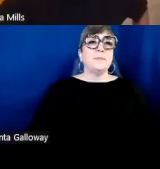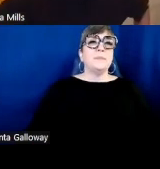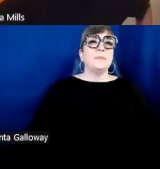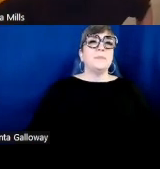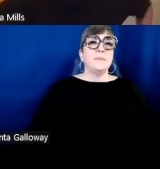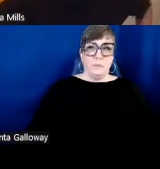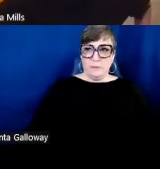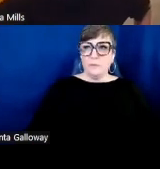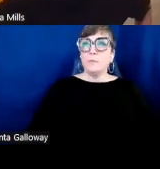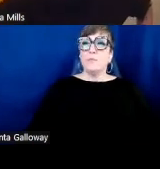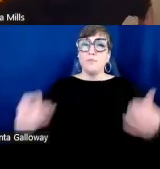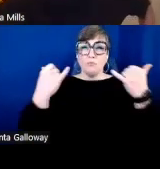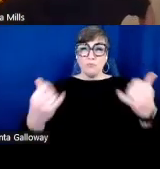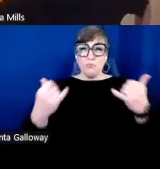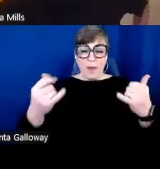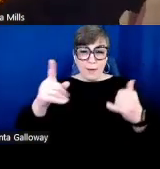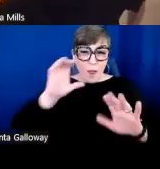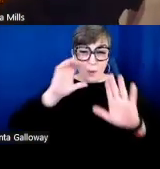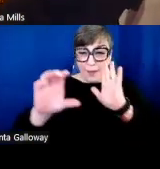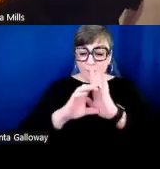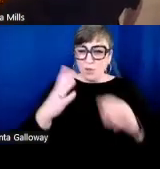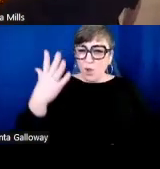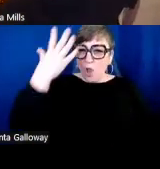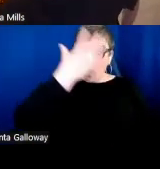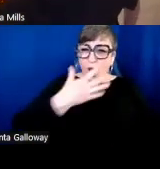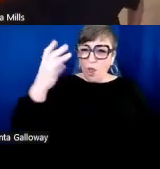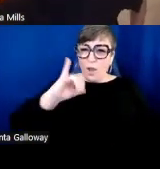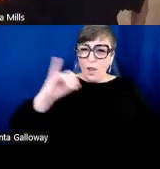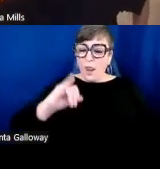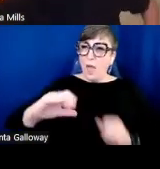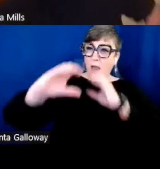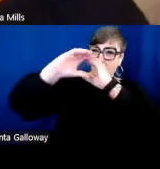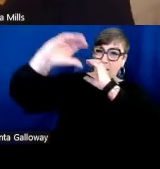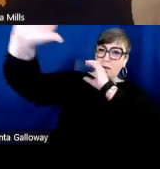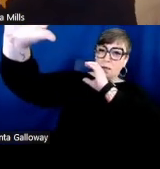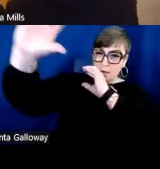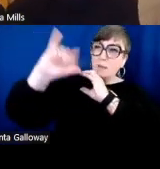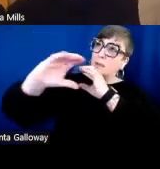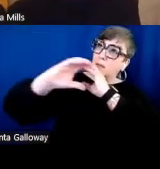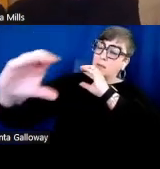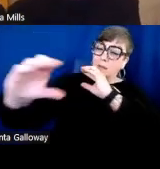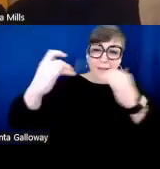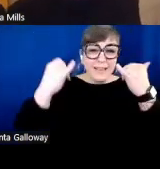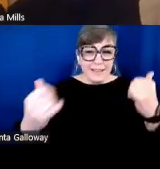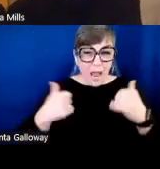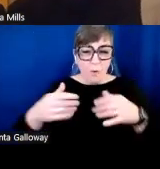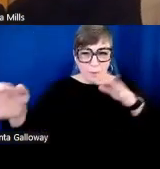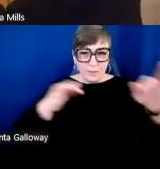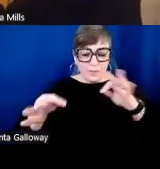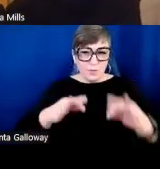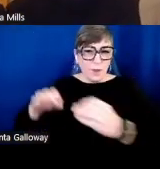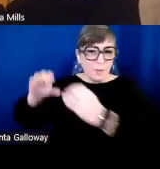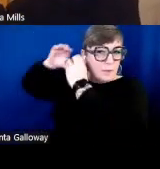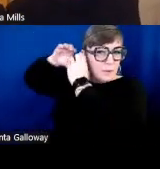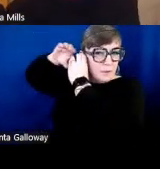of um what looks like a telescope but it was a telephonoscope and that's what i'm describing right now in edison of uh an edison invention